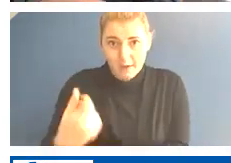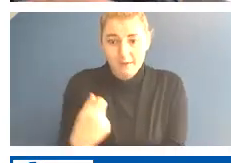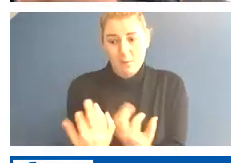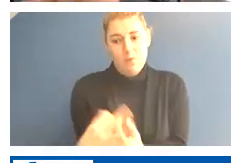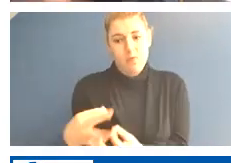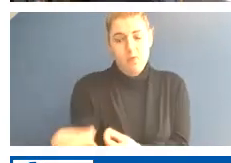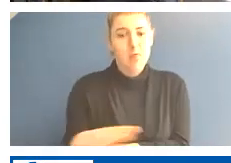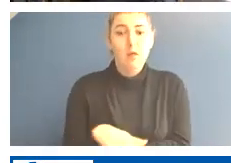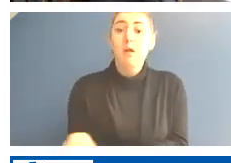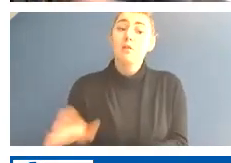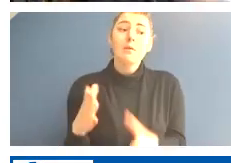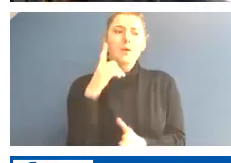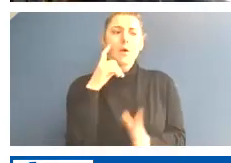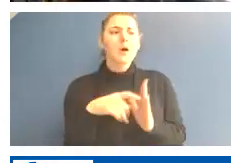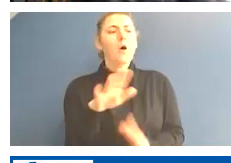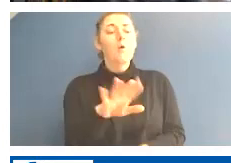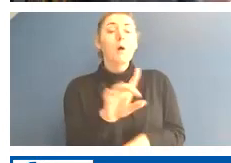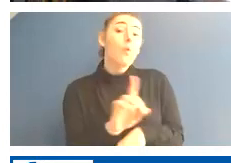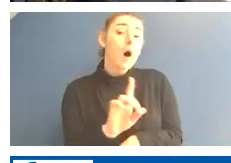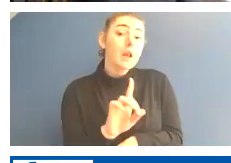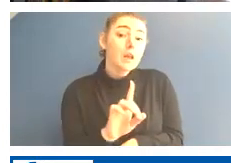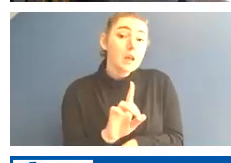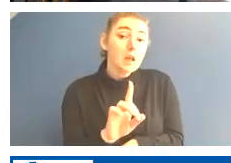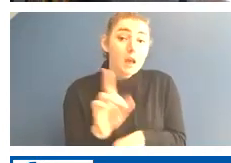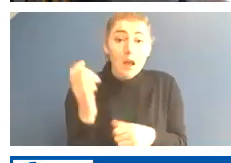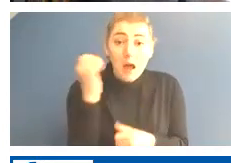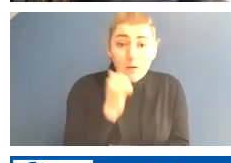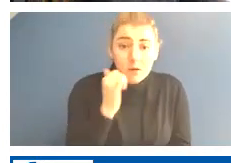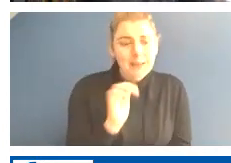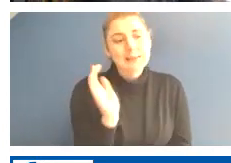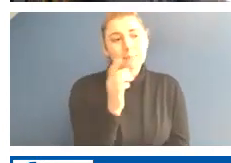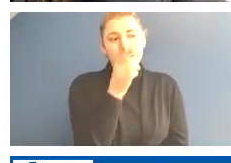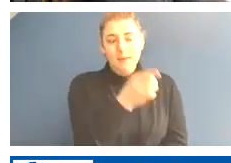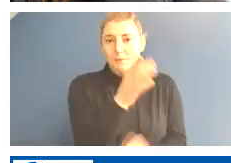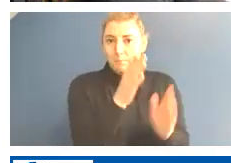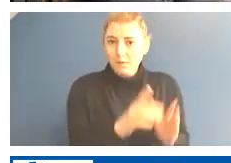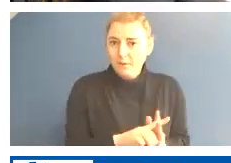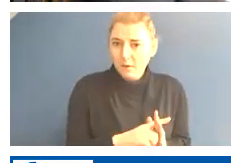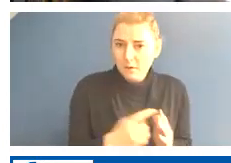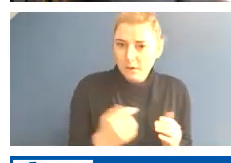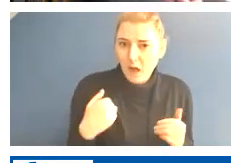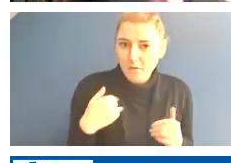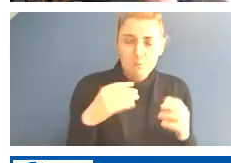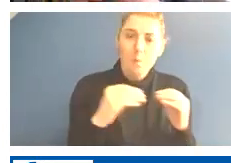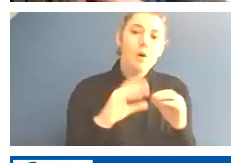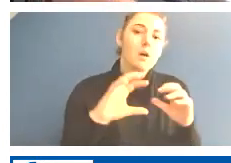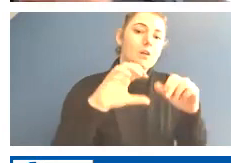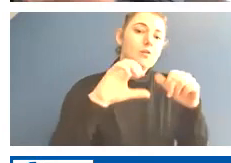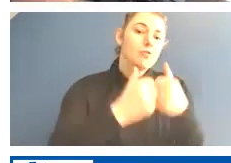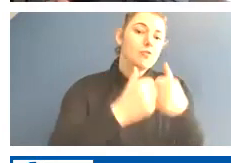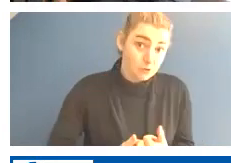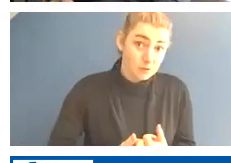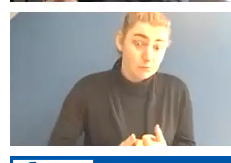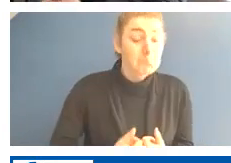that around 1 o'clock every day, it really seems like this person starts to have challenges. Well, if